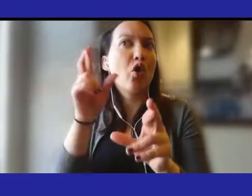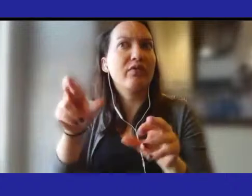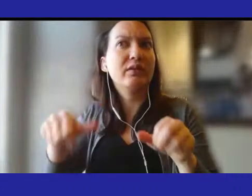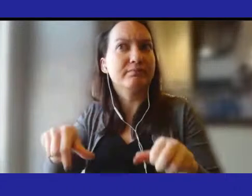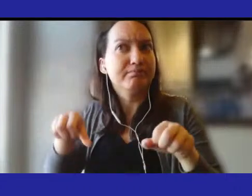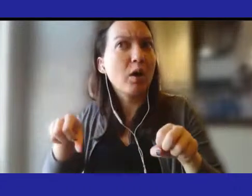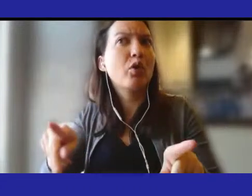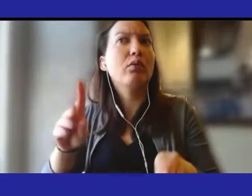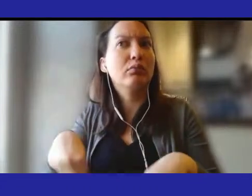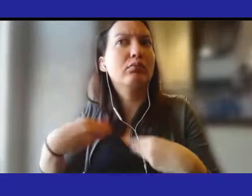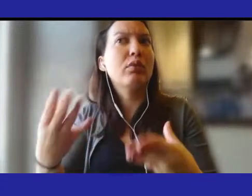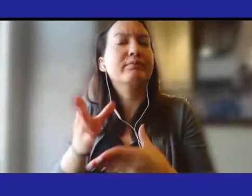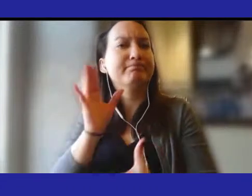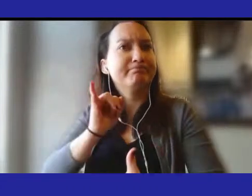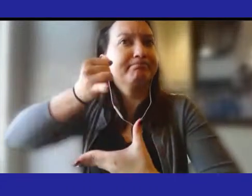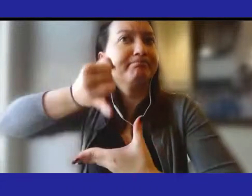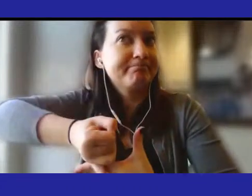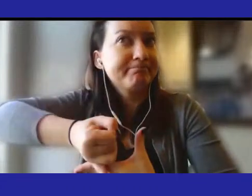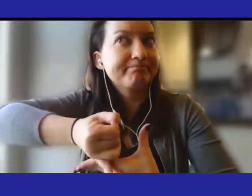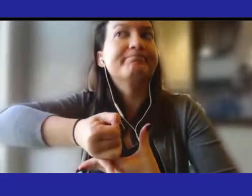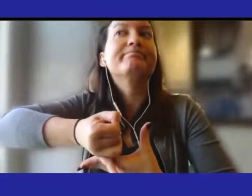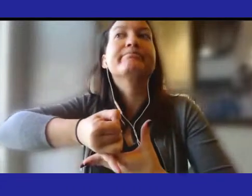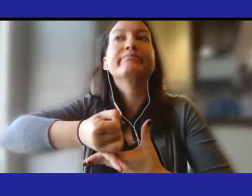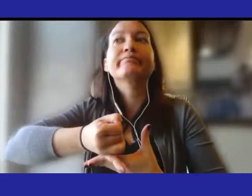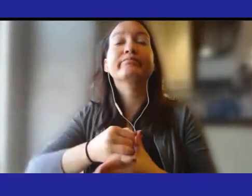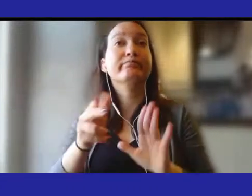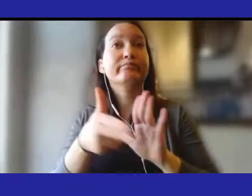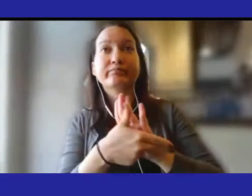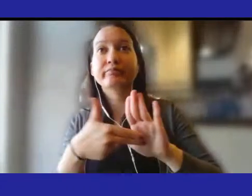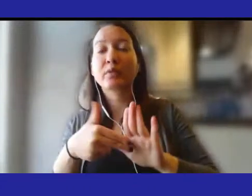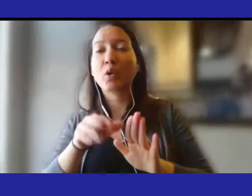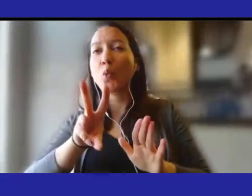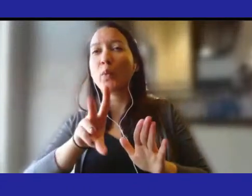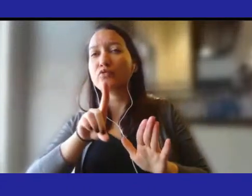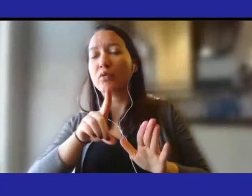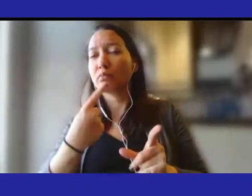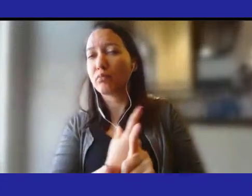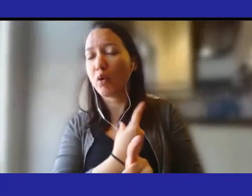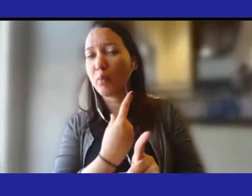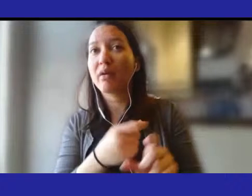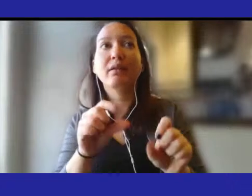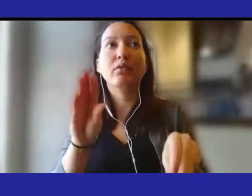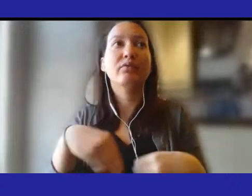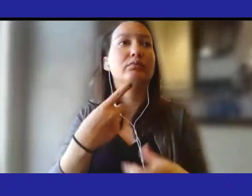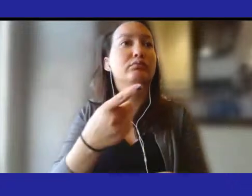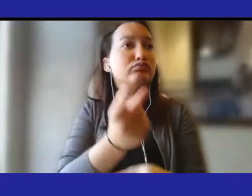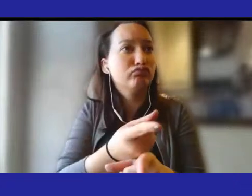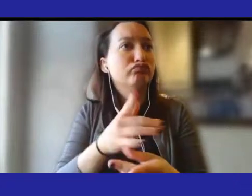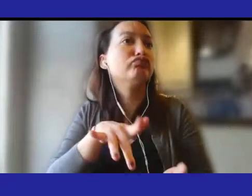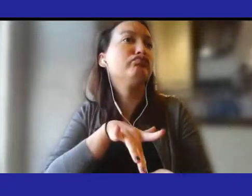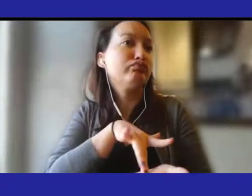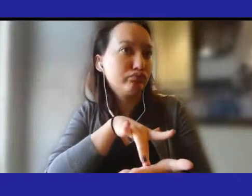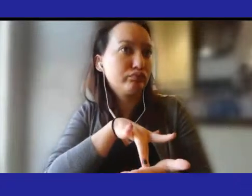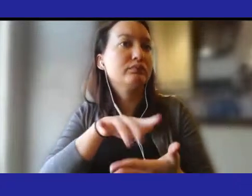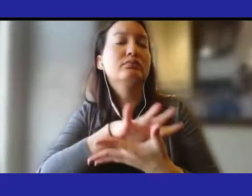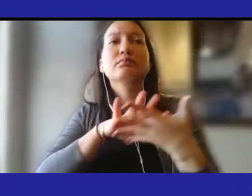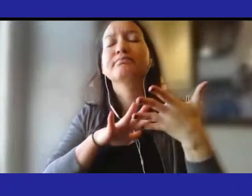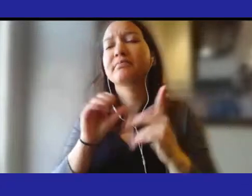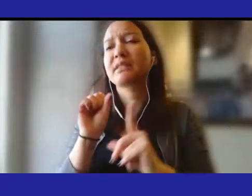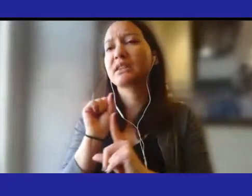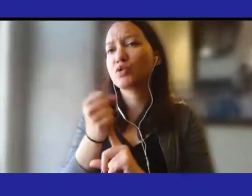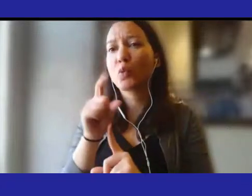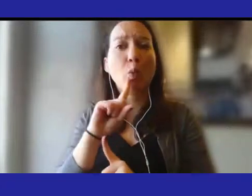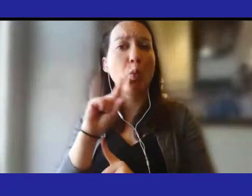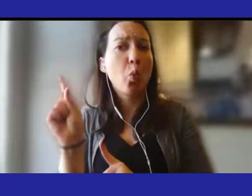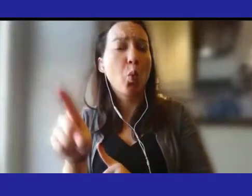offer them an intervention, to diagnose withdrawal appropriately so that we can offer the right medications for these situations, ordering and